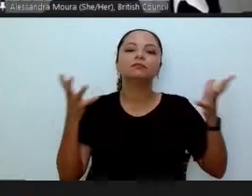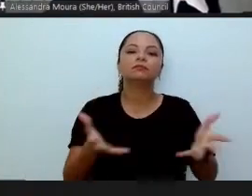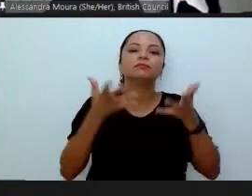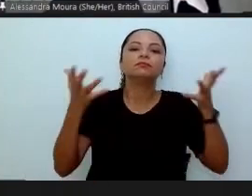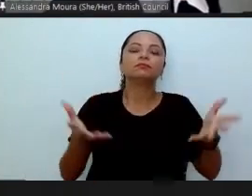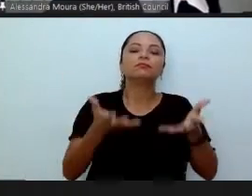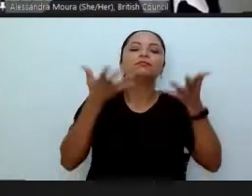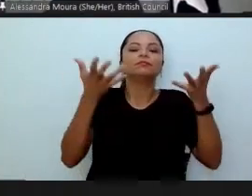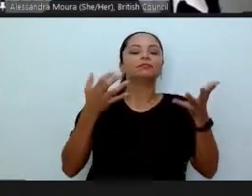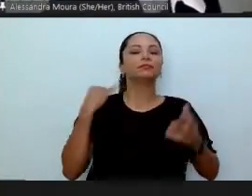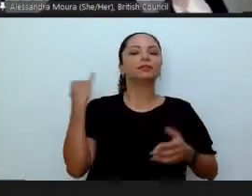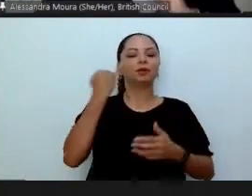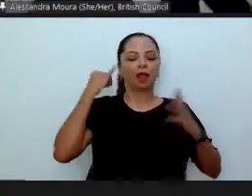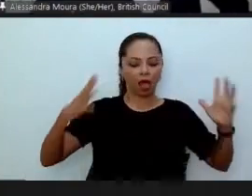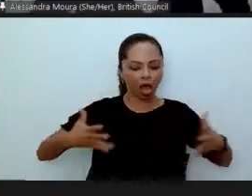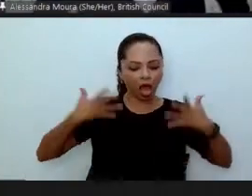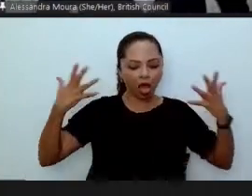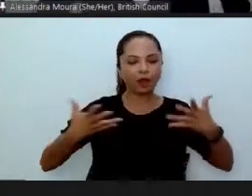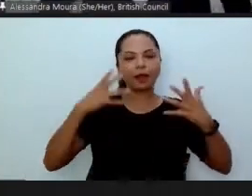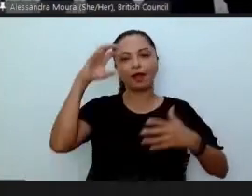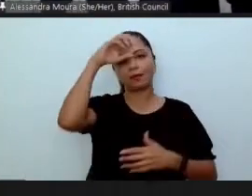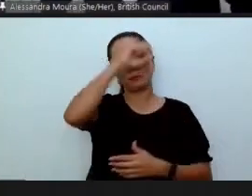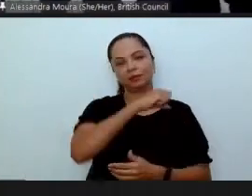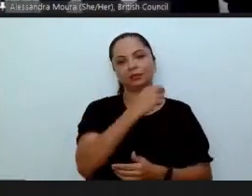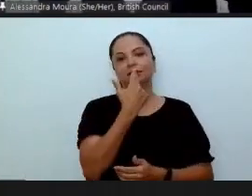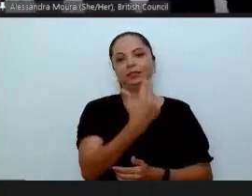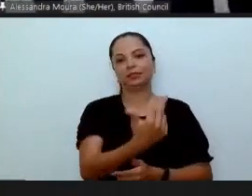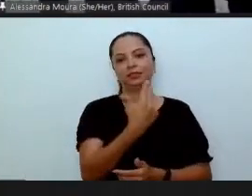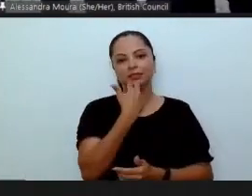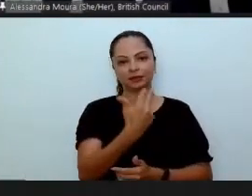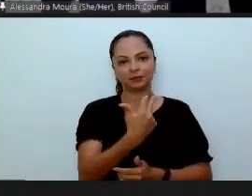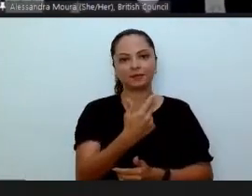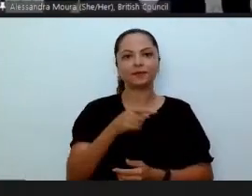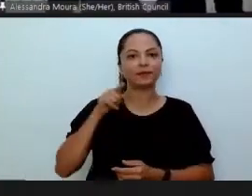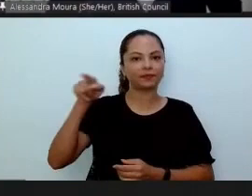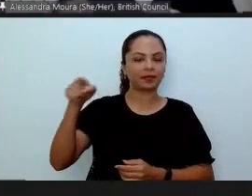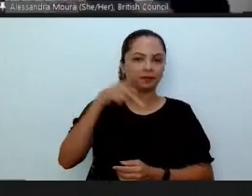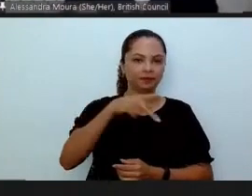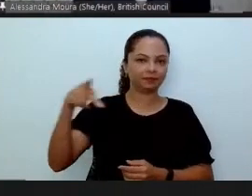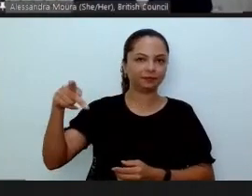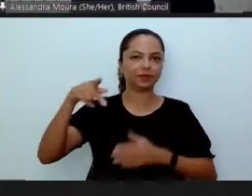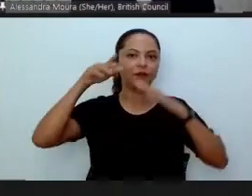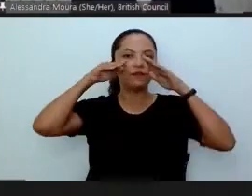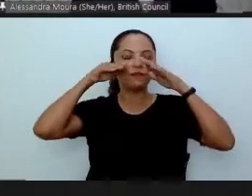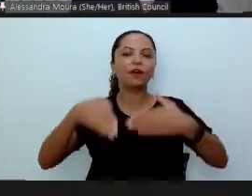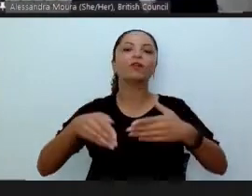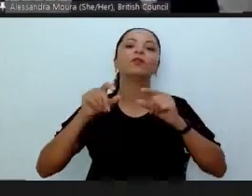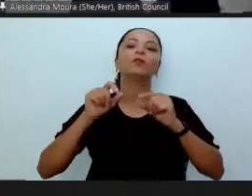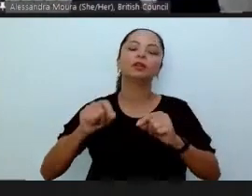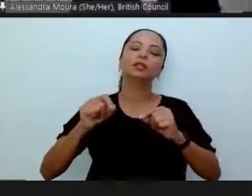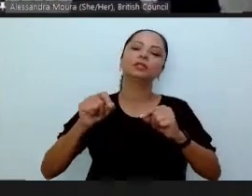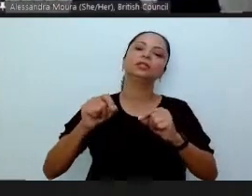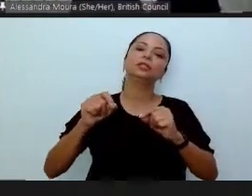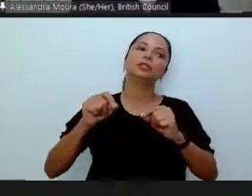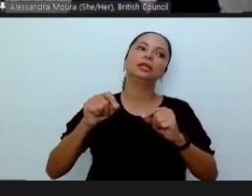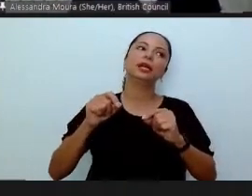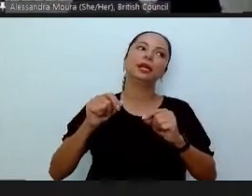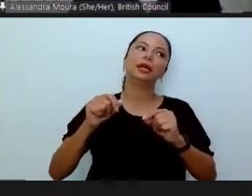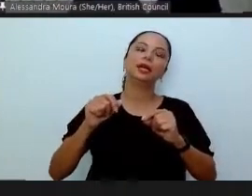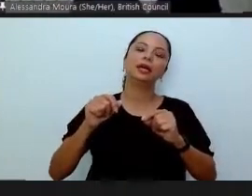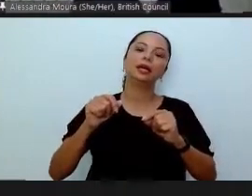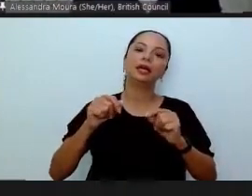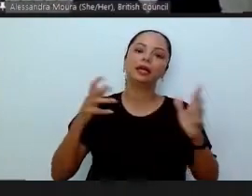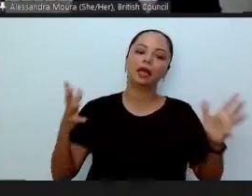teacher is specializing on is the difference between intrinsic and extrinsic motivation.